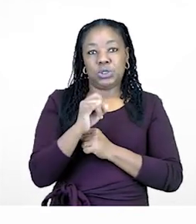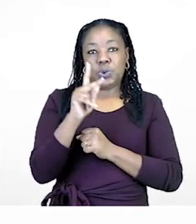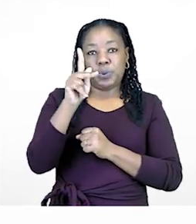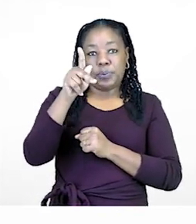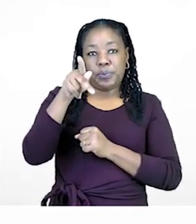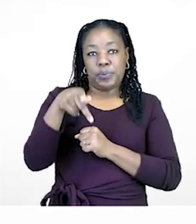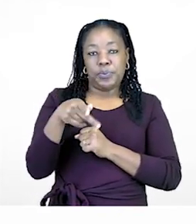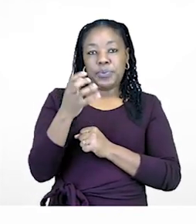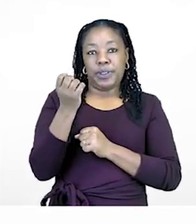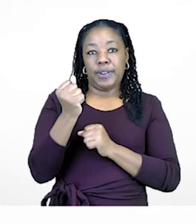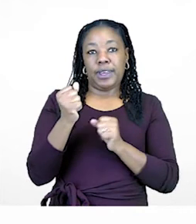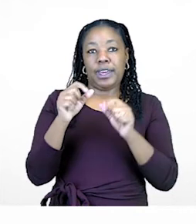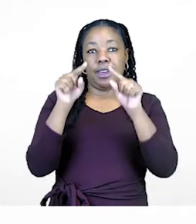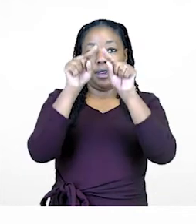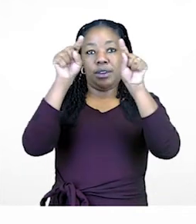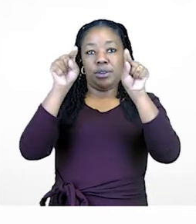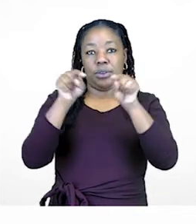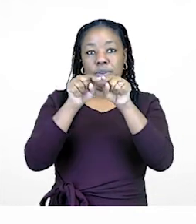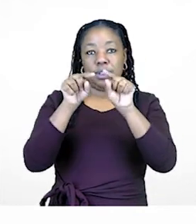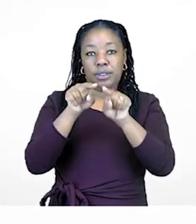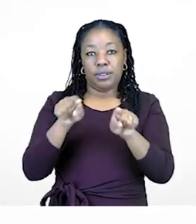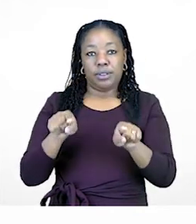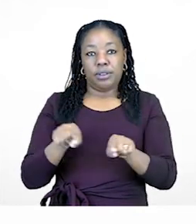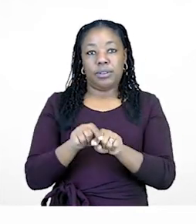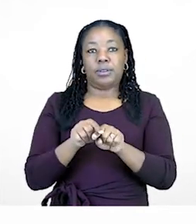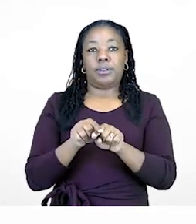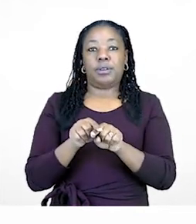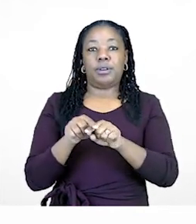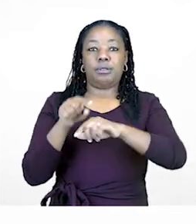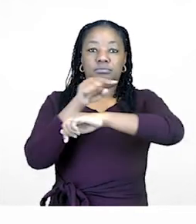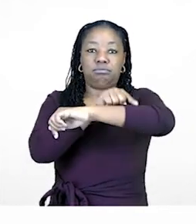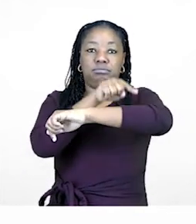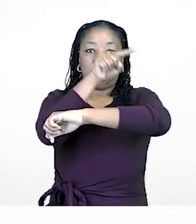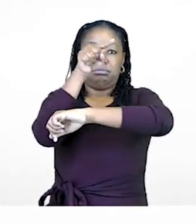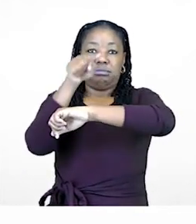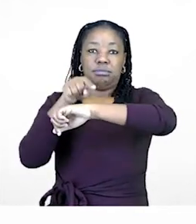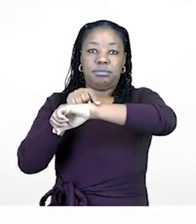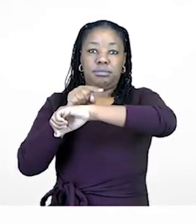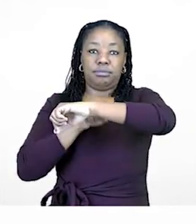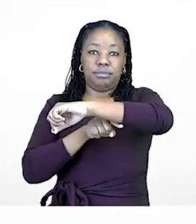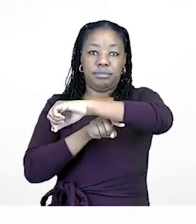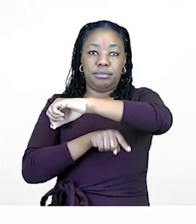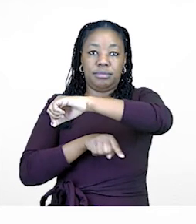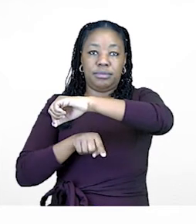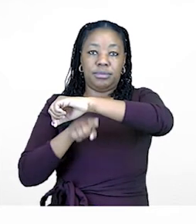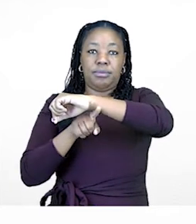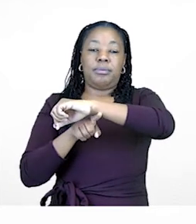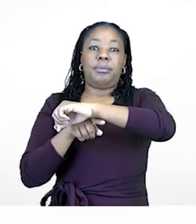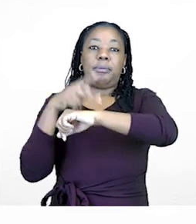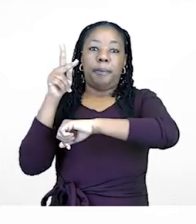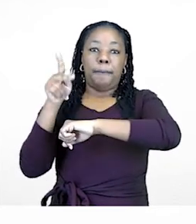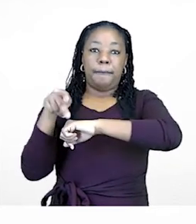2 blocks. And I am going to show you how to do that. But you can see that the arrow on the big letter